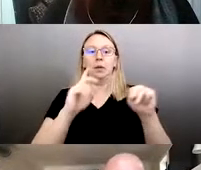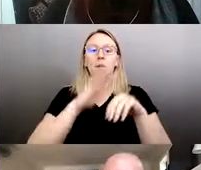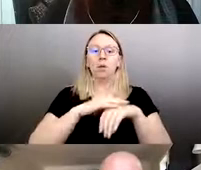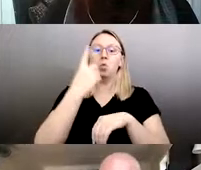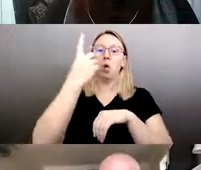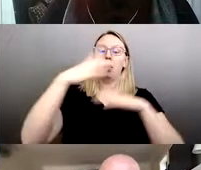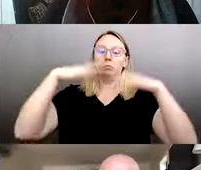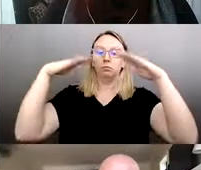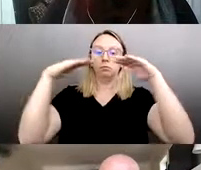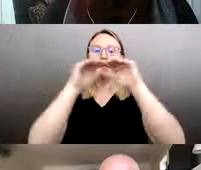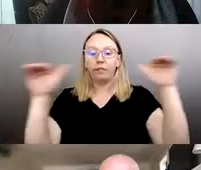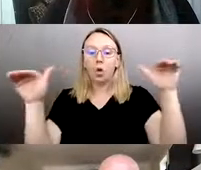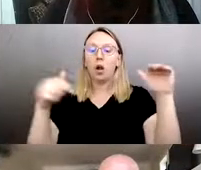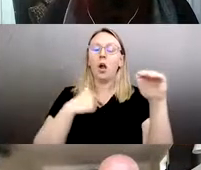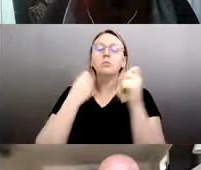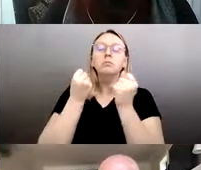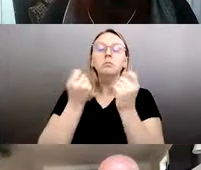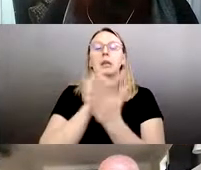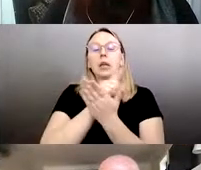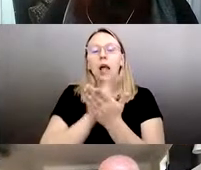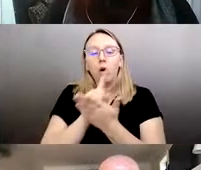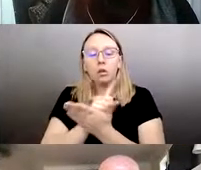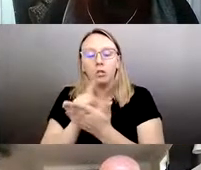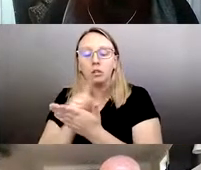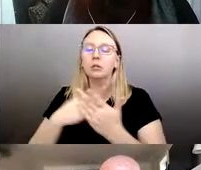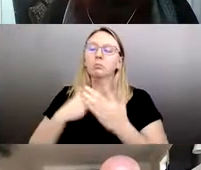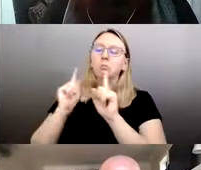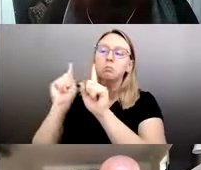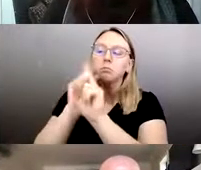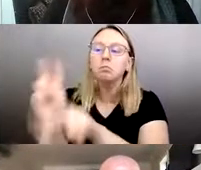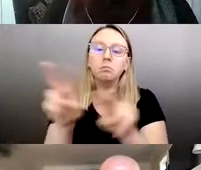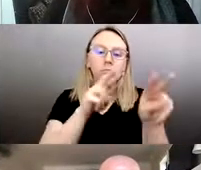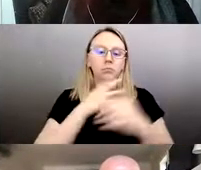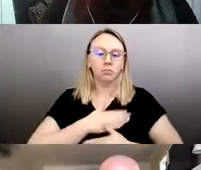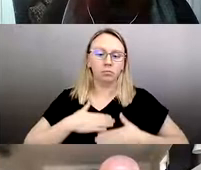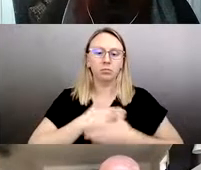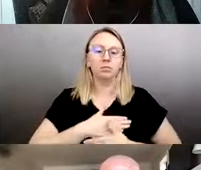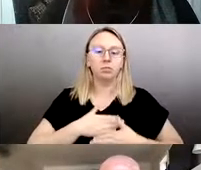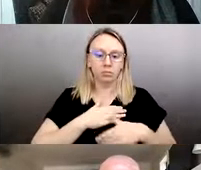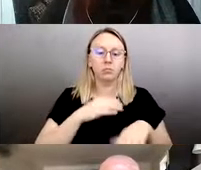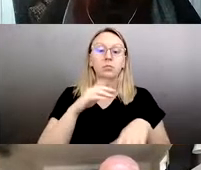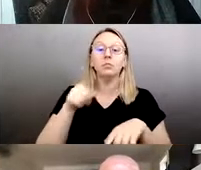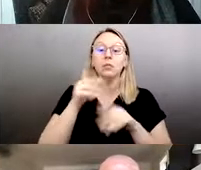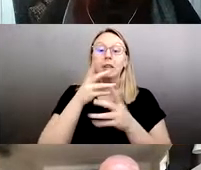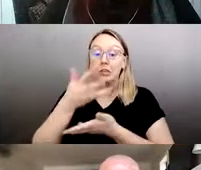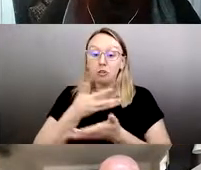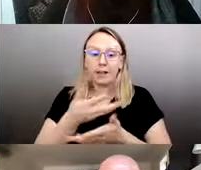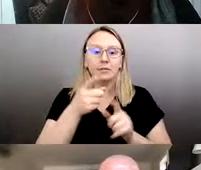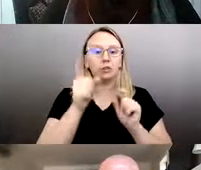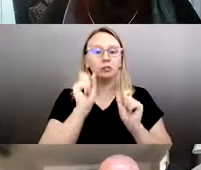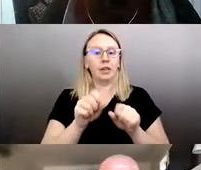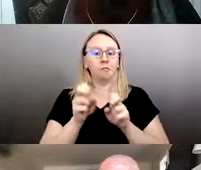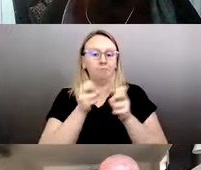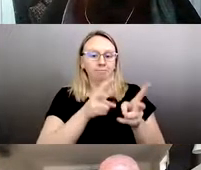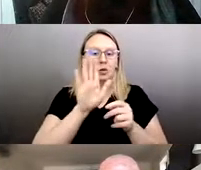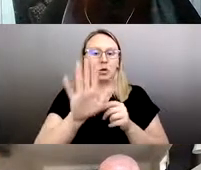hours of delight. Take in the state-of-the-art exhibits and interactives, including entering your own favorite books to see if they